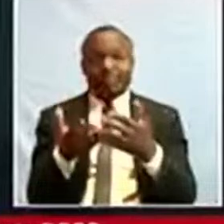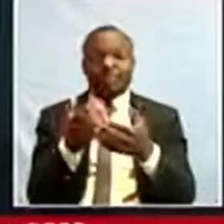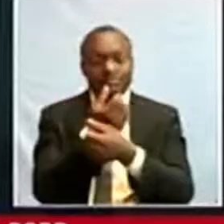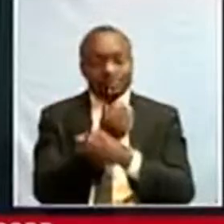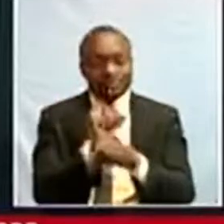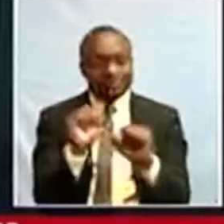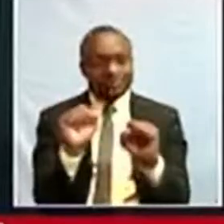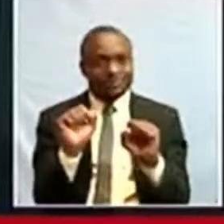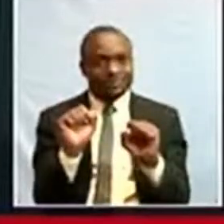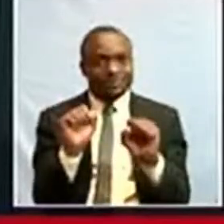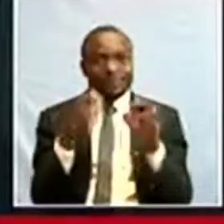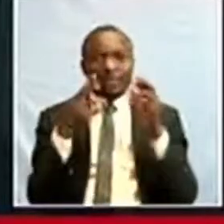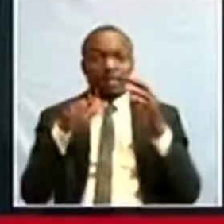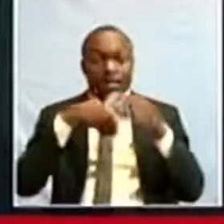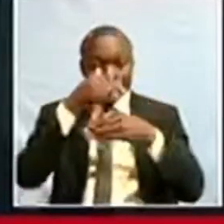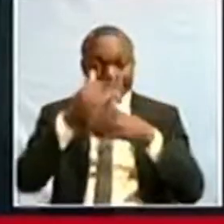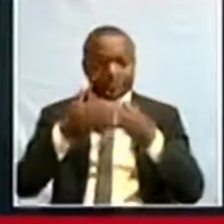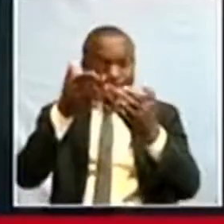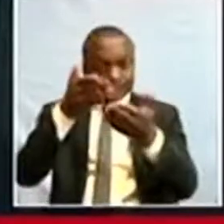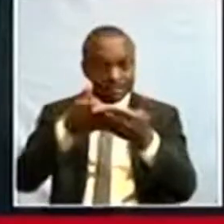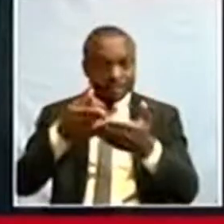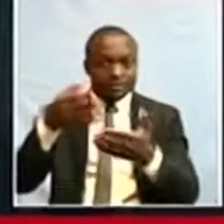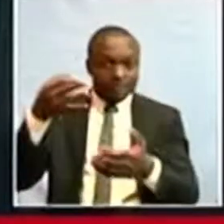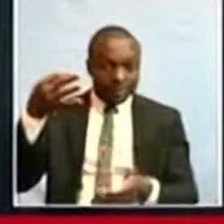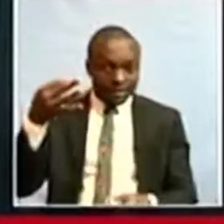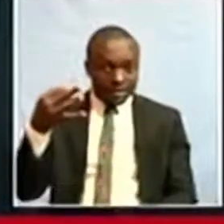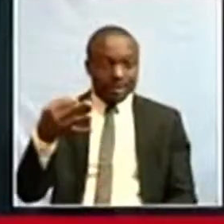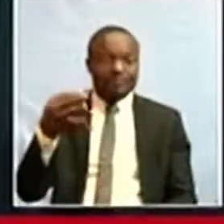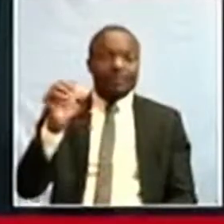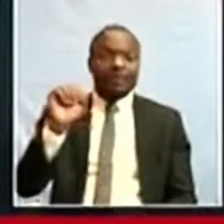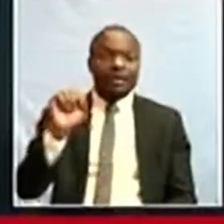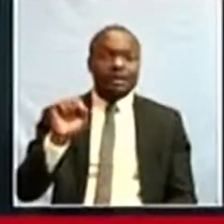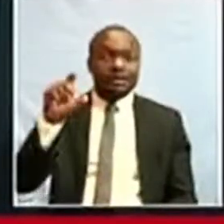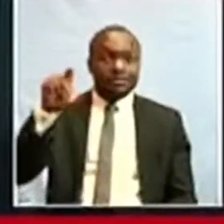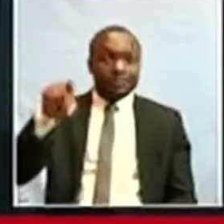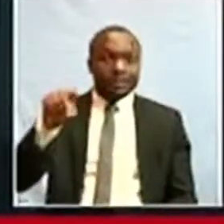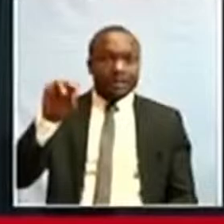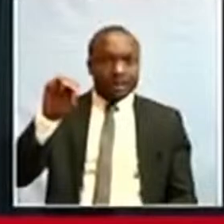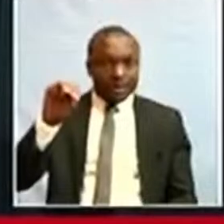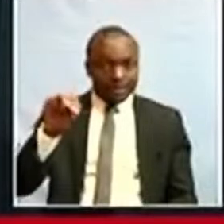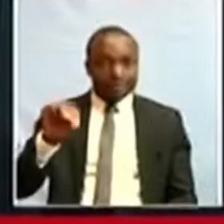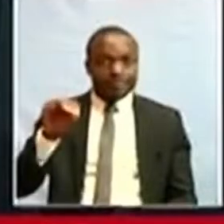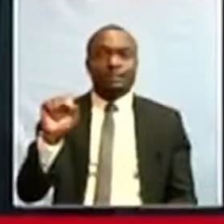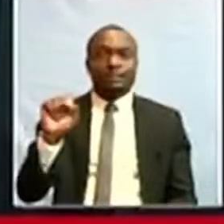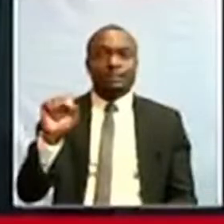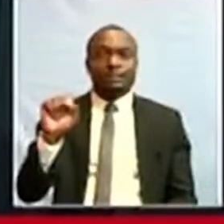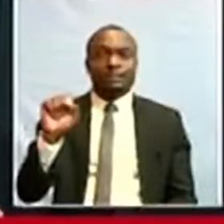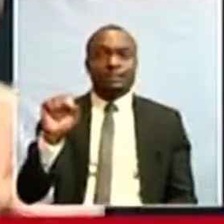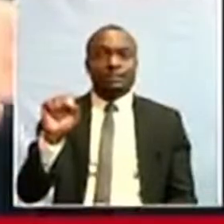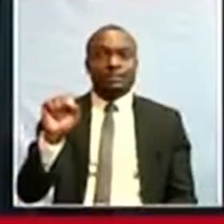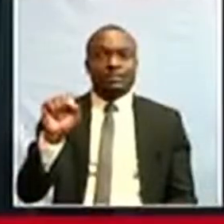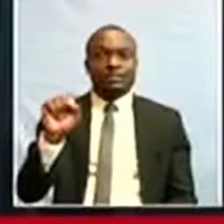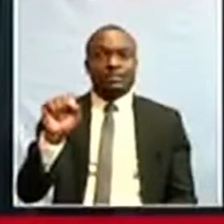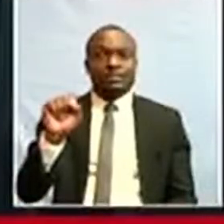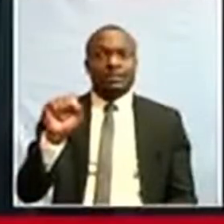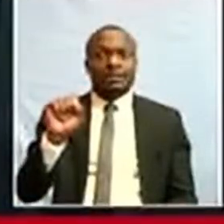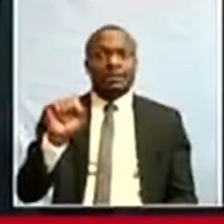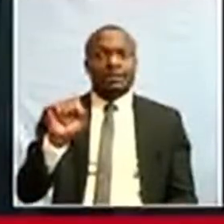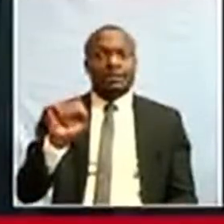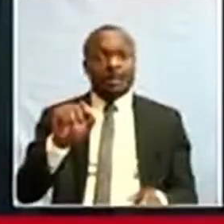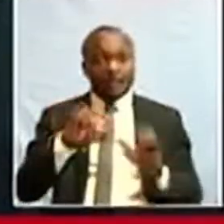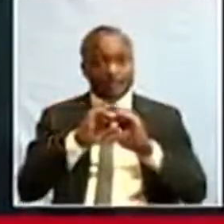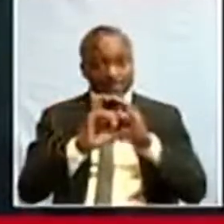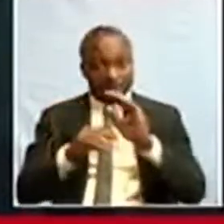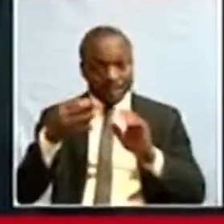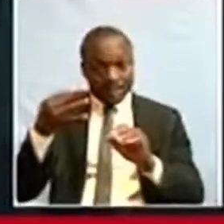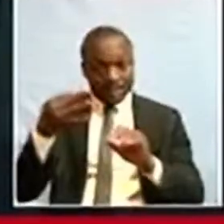addressed as a result of this FSP-MIS as it integrates with the FISIP program. Because even under the FISIP, we still have